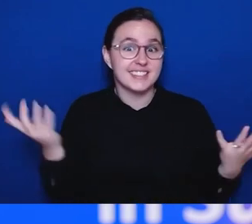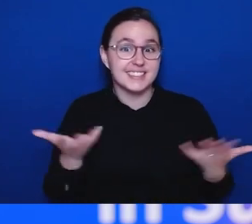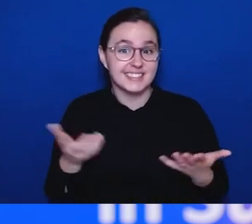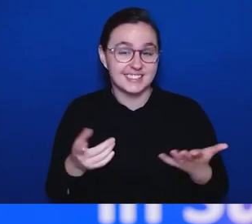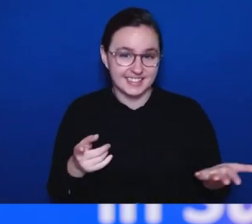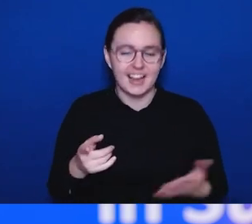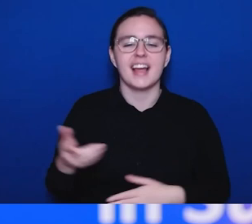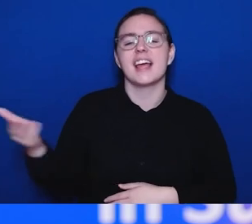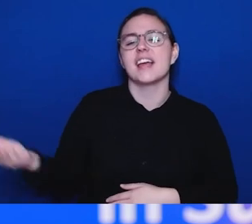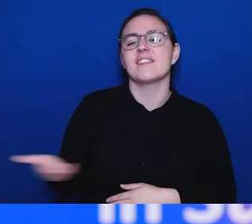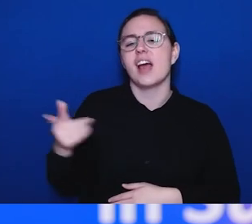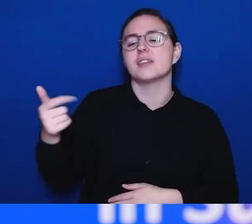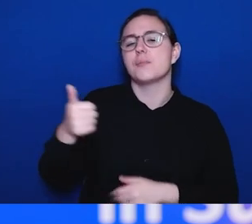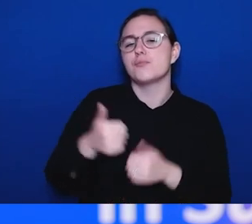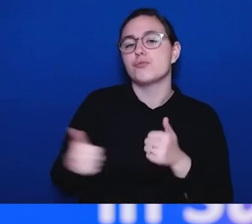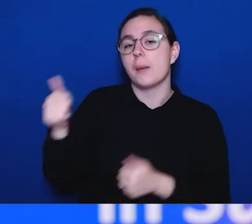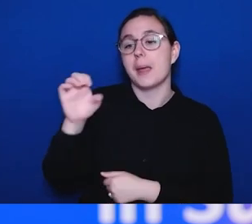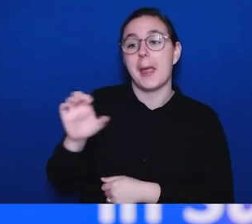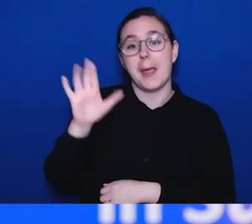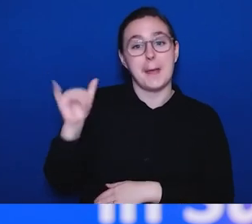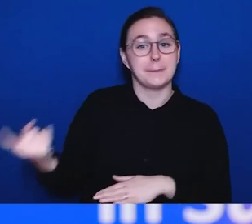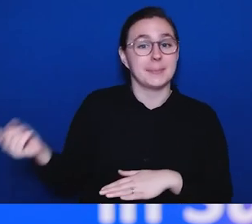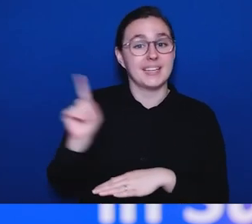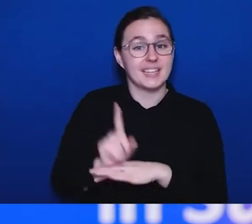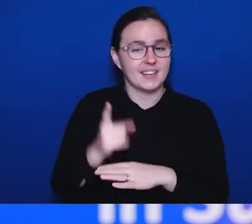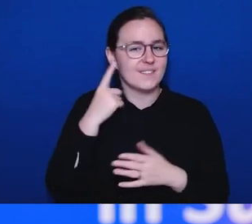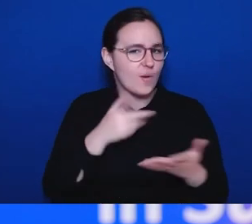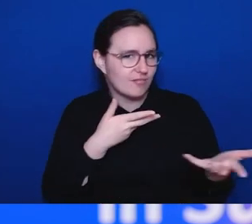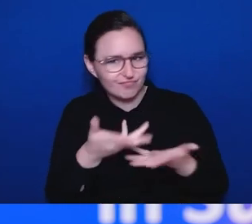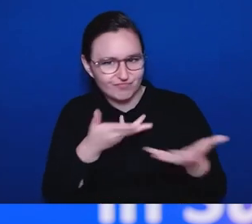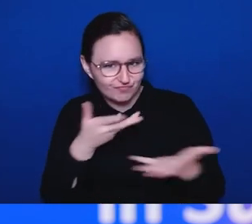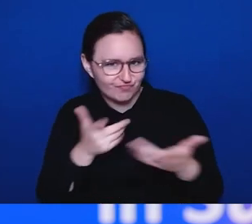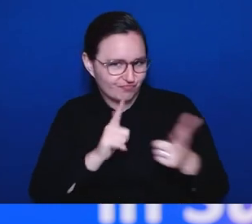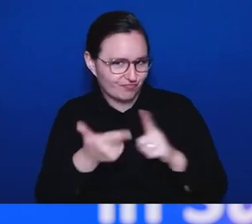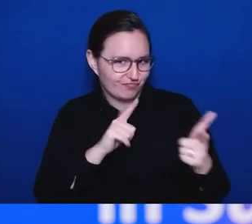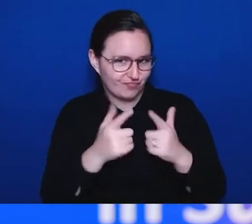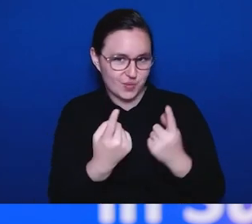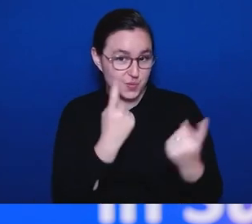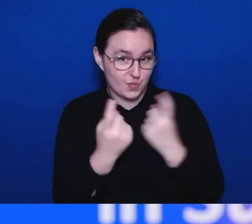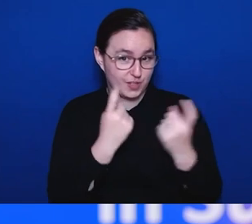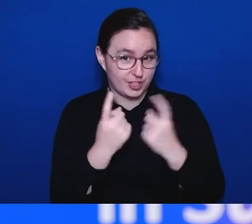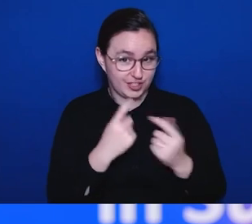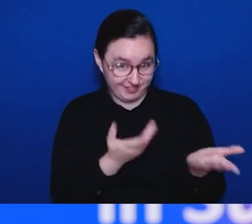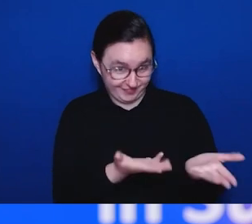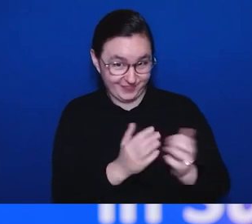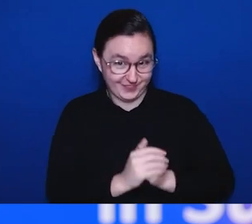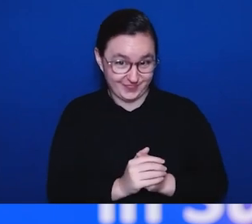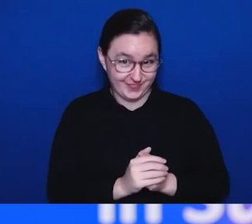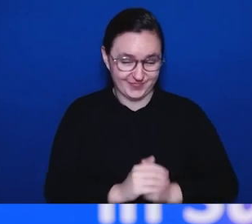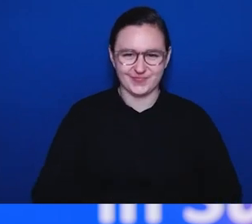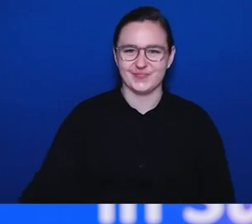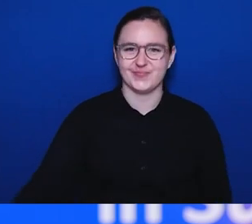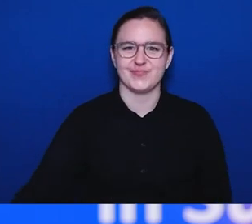part of our presentation today. I'm going to invite Premier Eby back to the stage